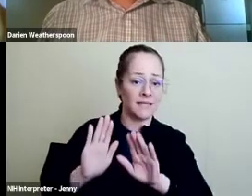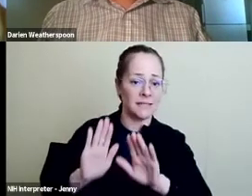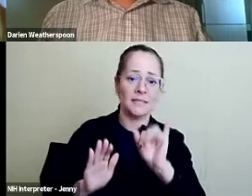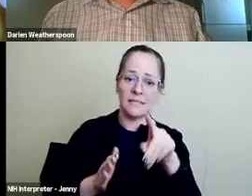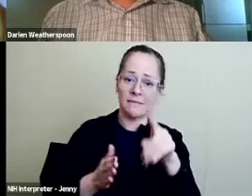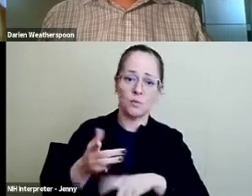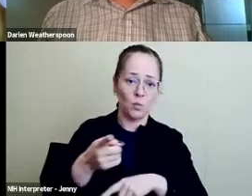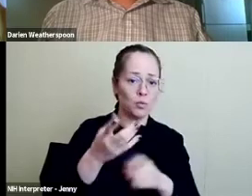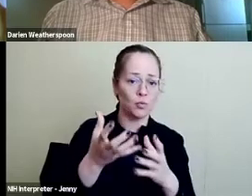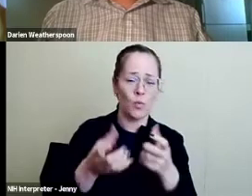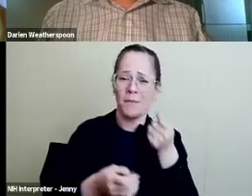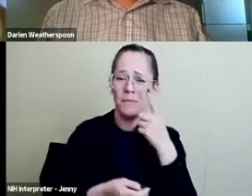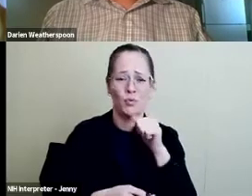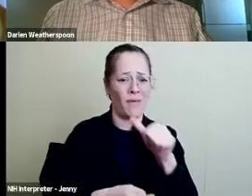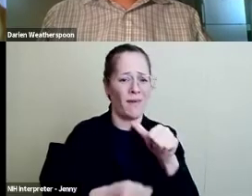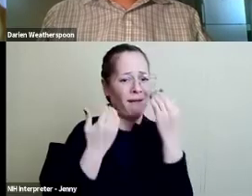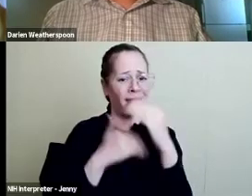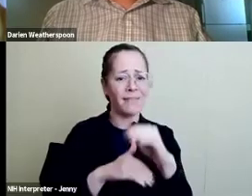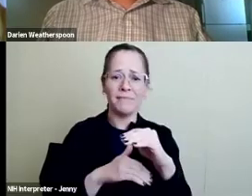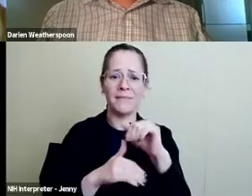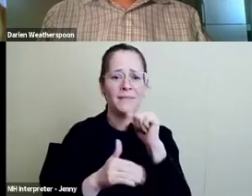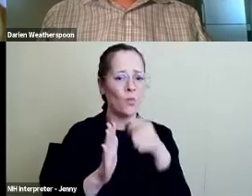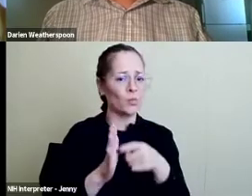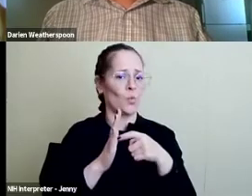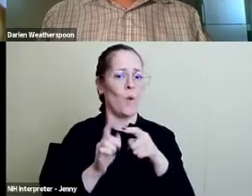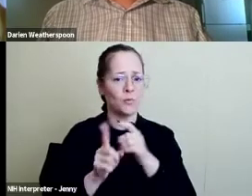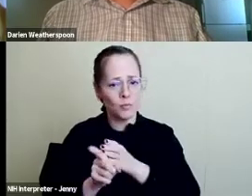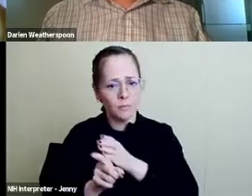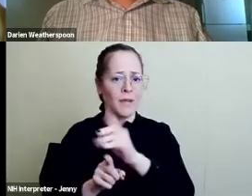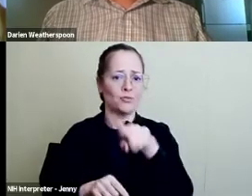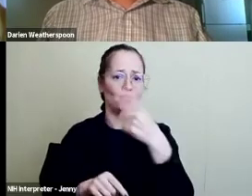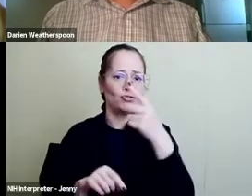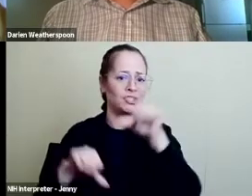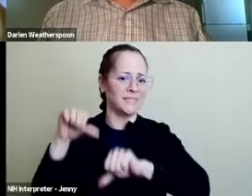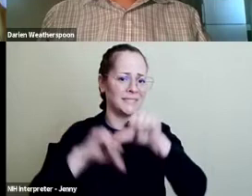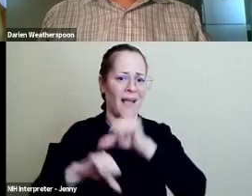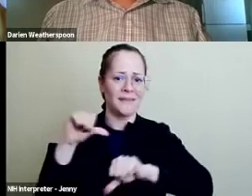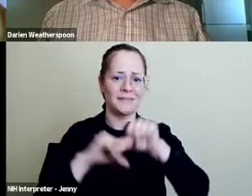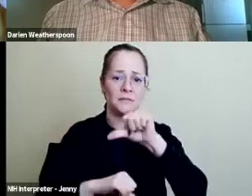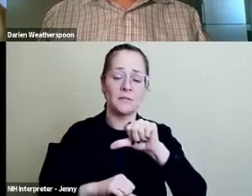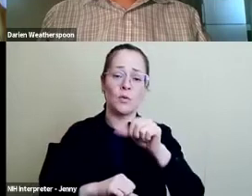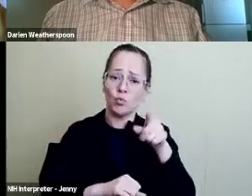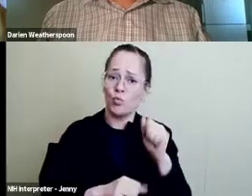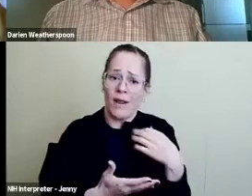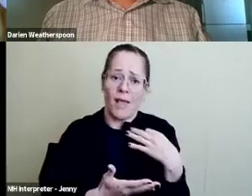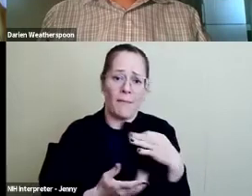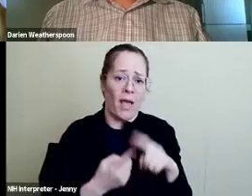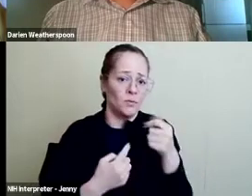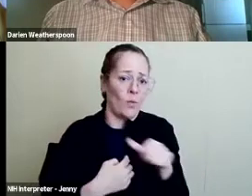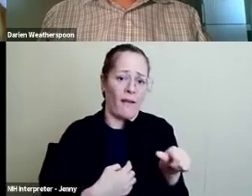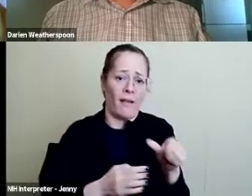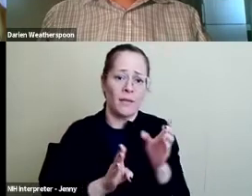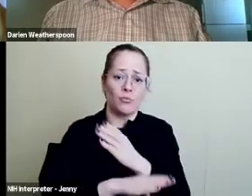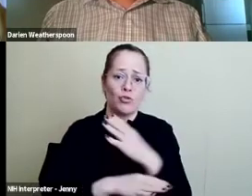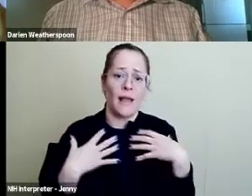major in, but by no means are you required to major in a science to apply to any pre-health program, so